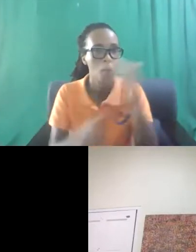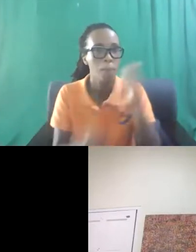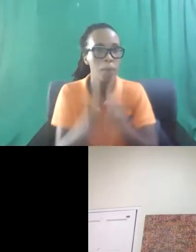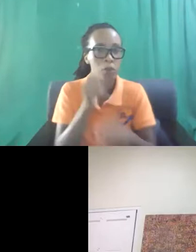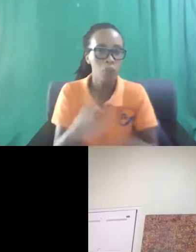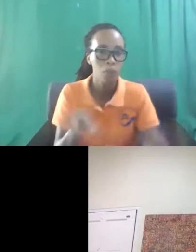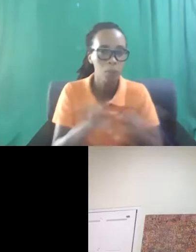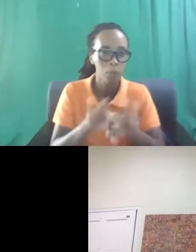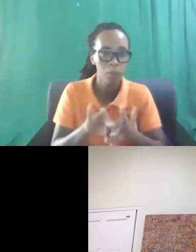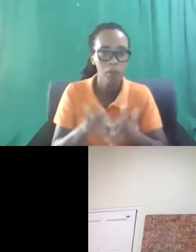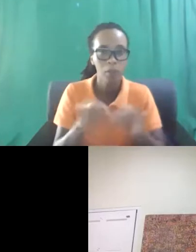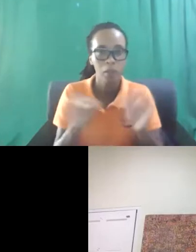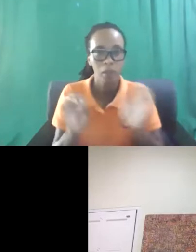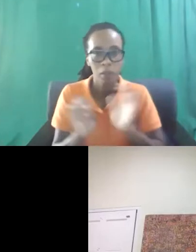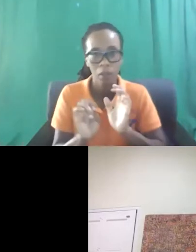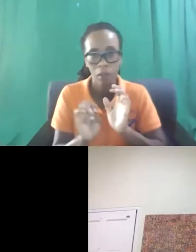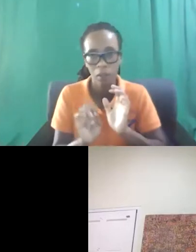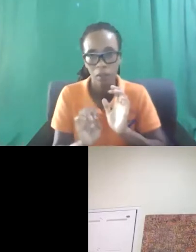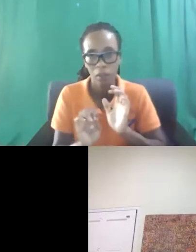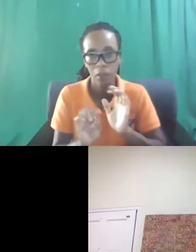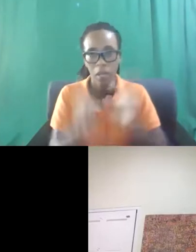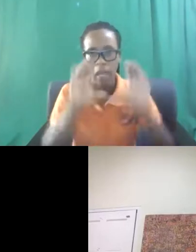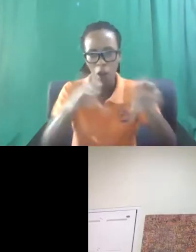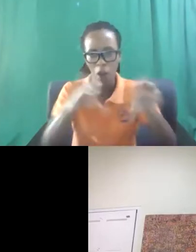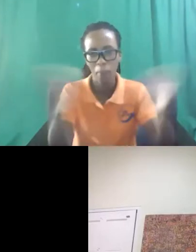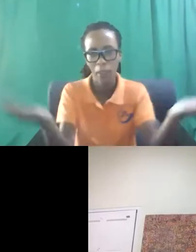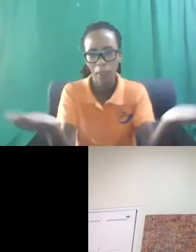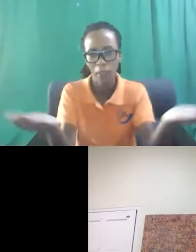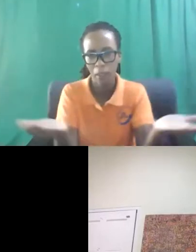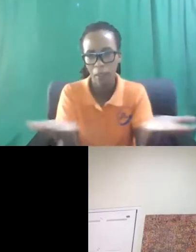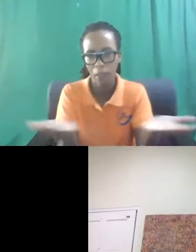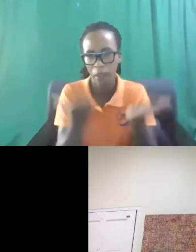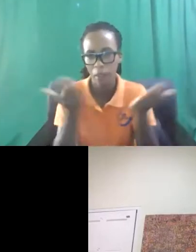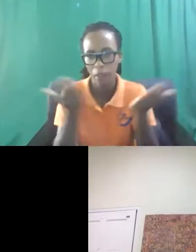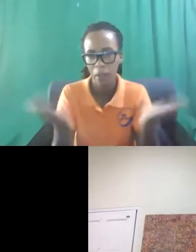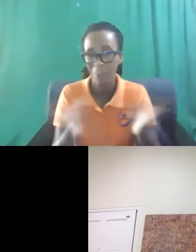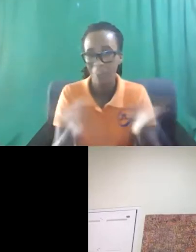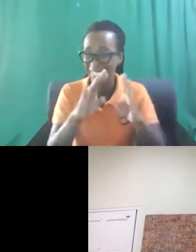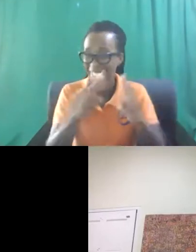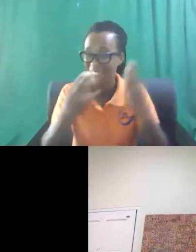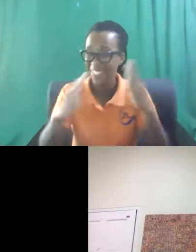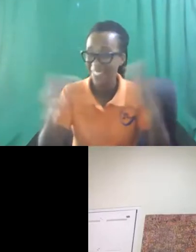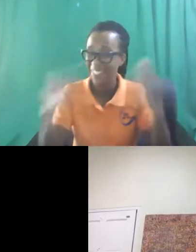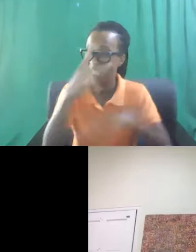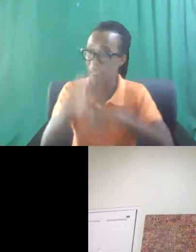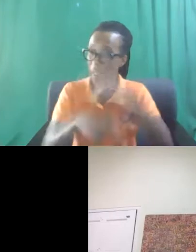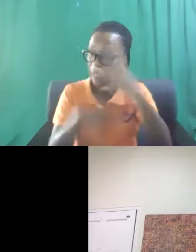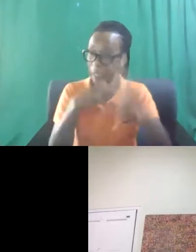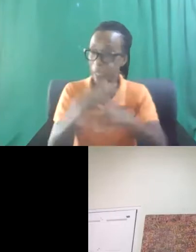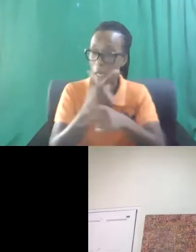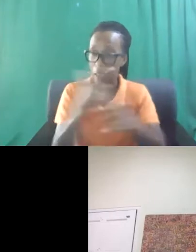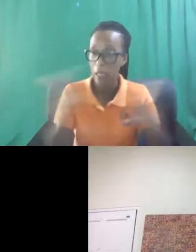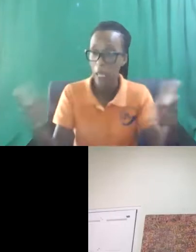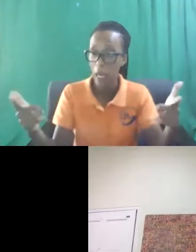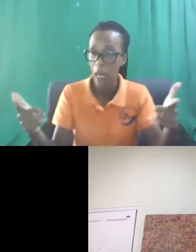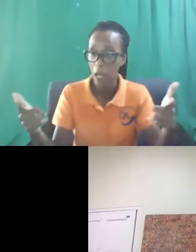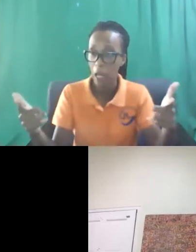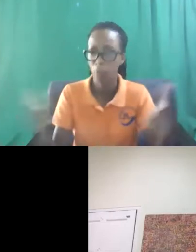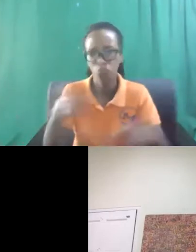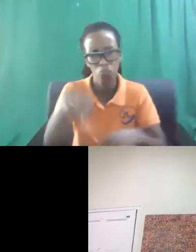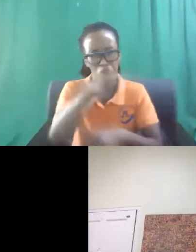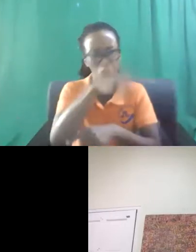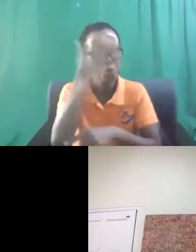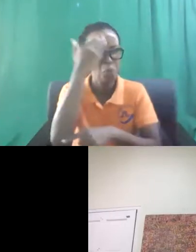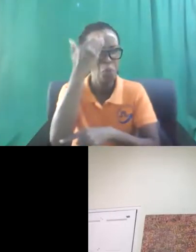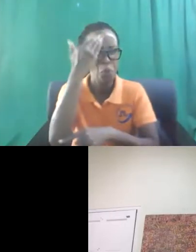So in the Caribbean, for example, there are lots of different sign languages. Yeah. And we kind of know that, but there's